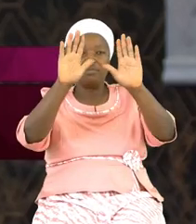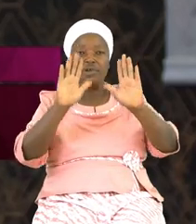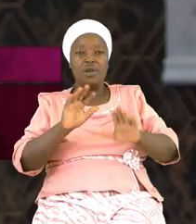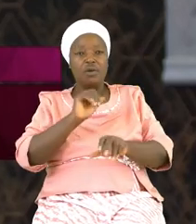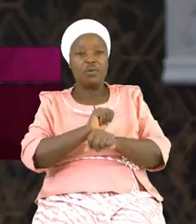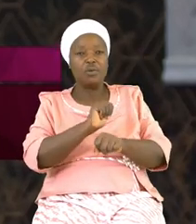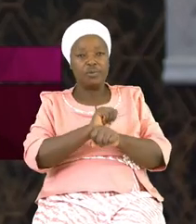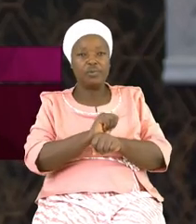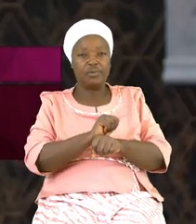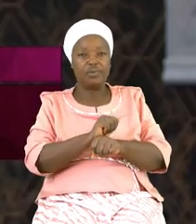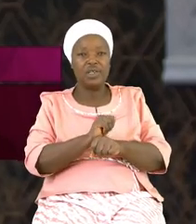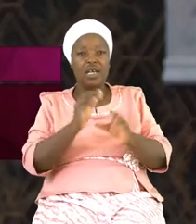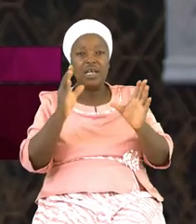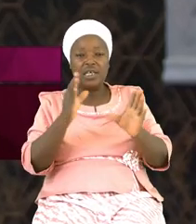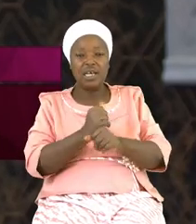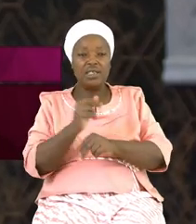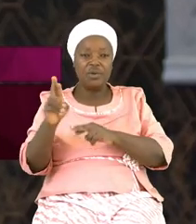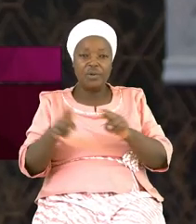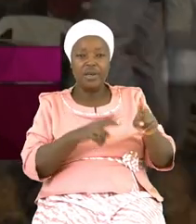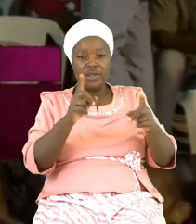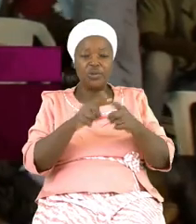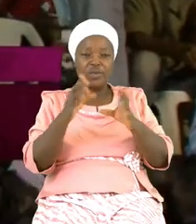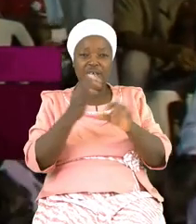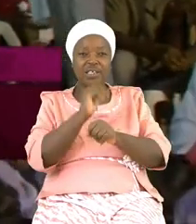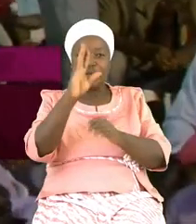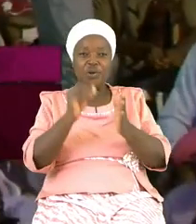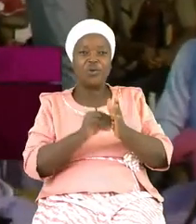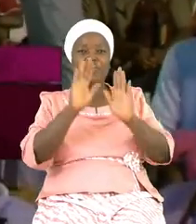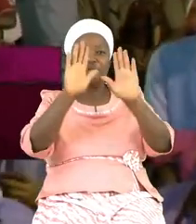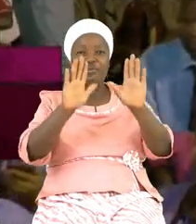I say, get ready to catch your miracle.